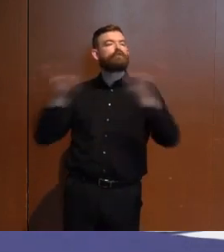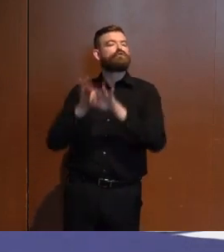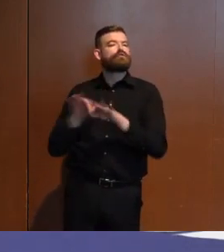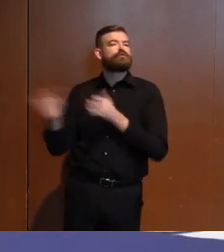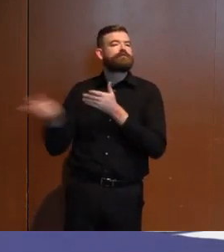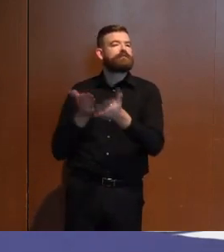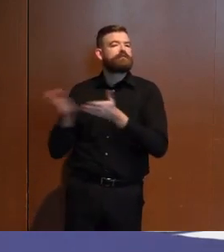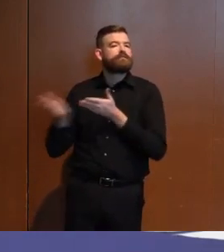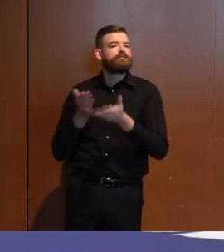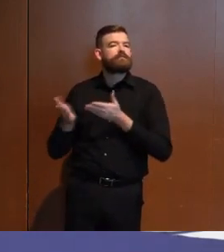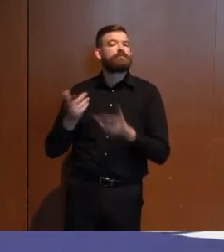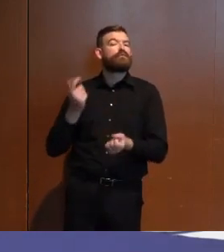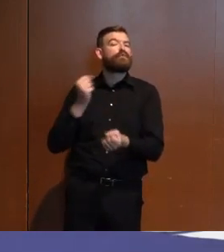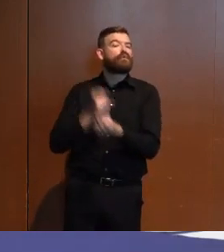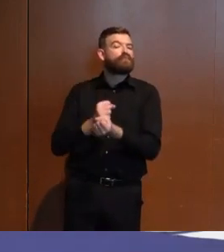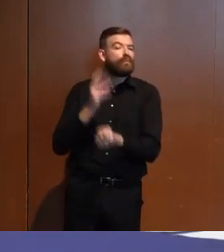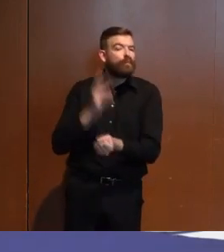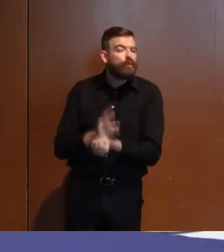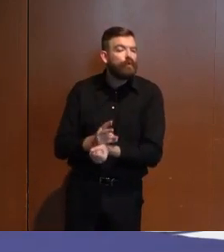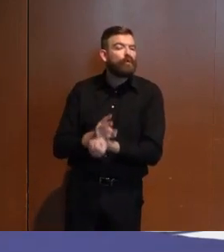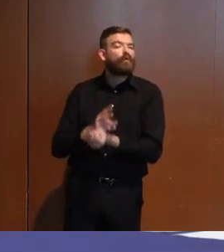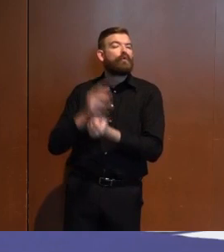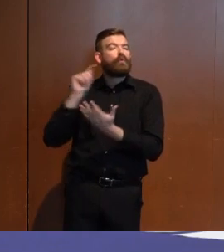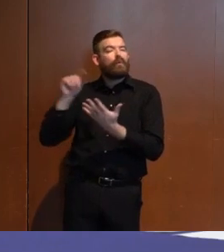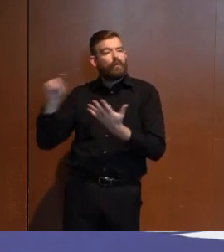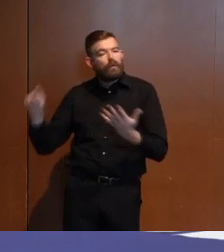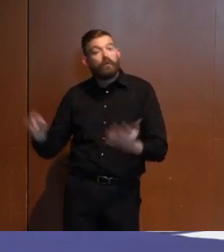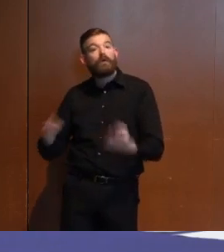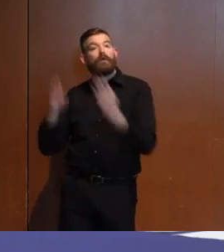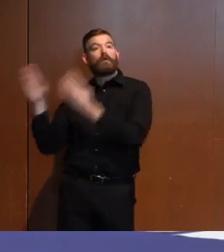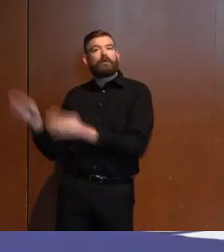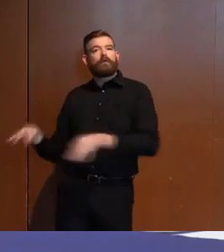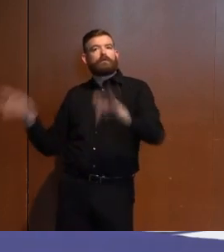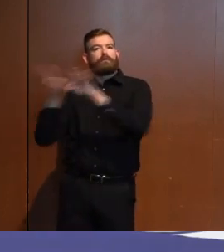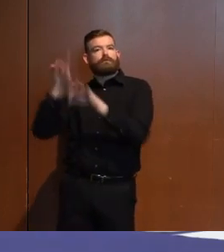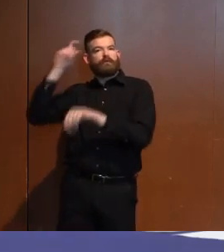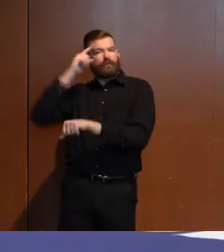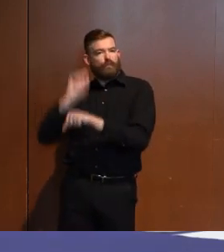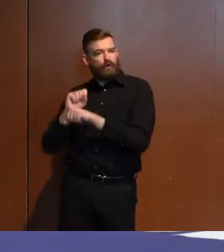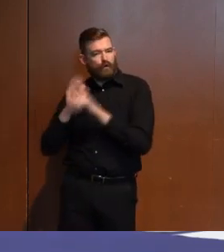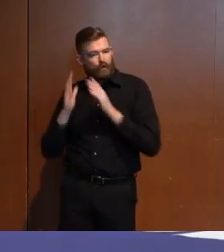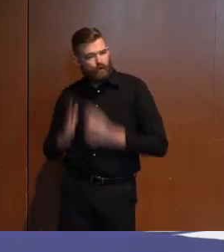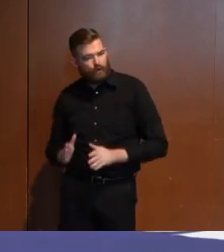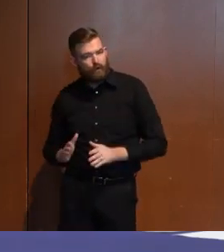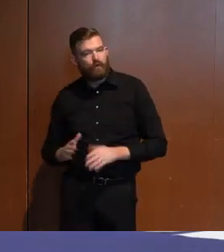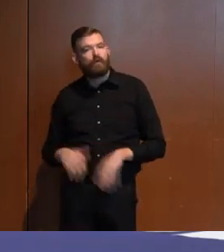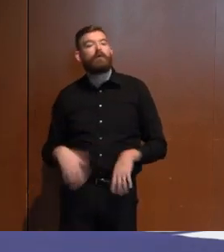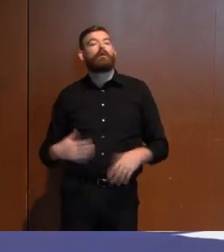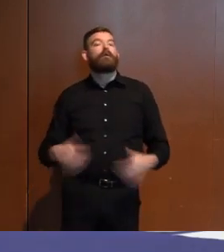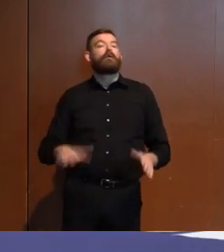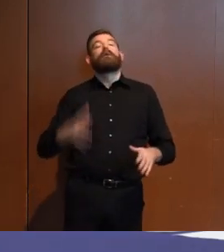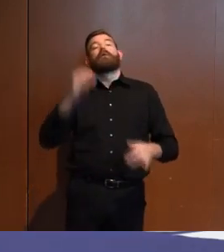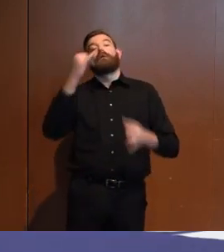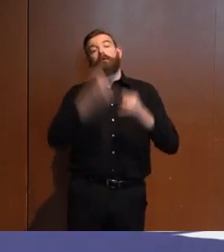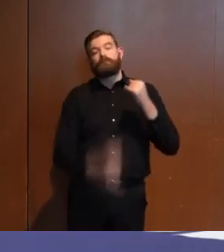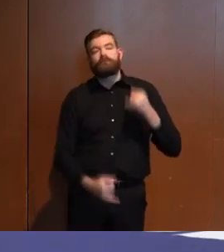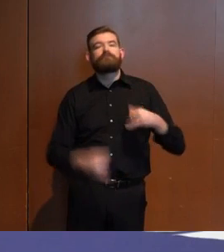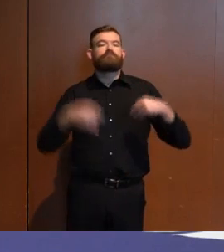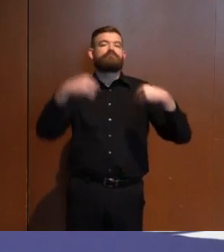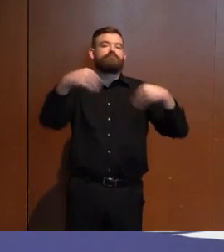services, for example, and then essential government employees in addition to the retail workers the governor mentioned. The commissioner of DCF has